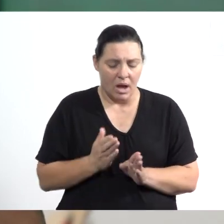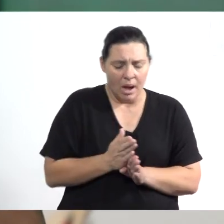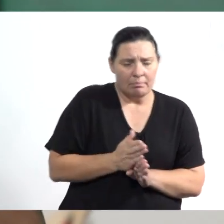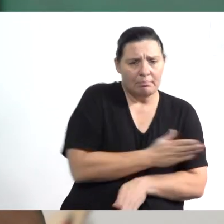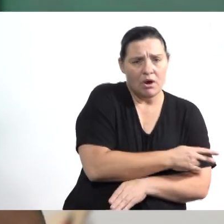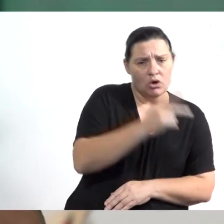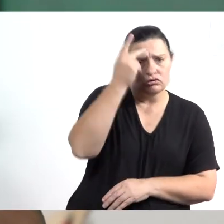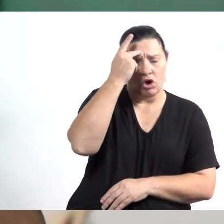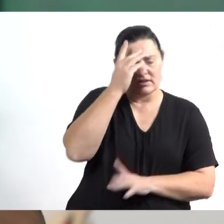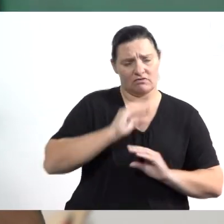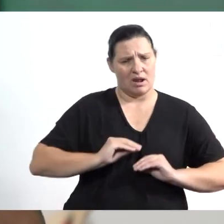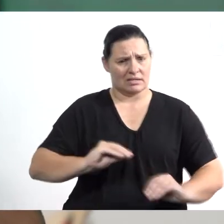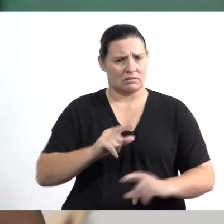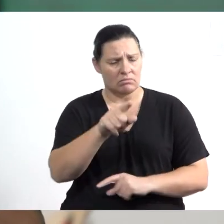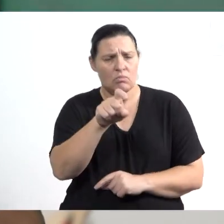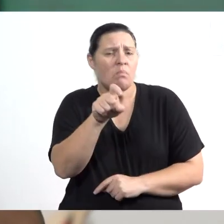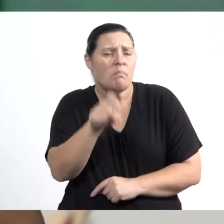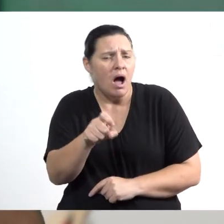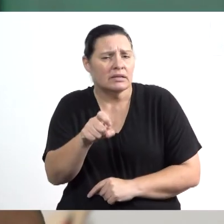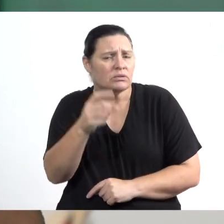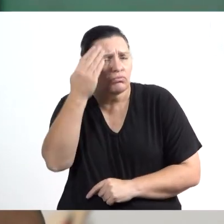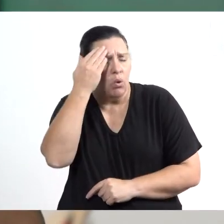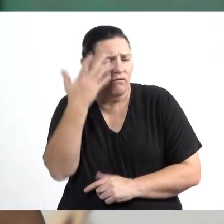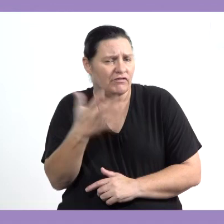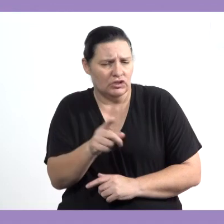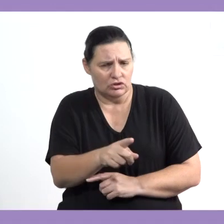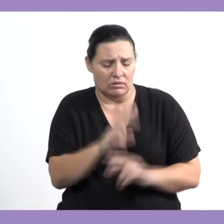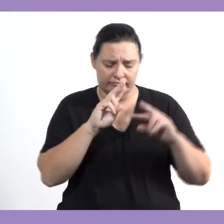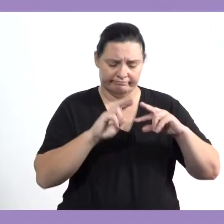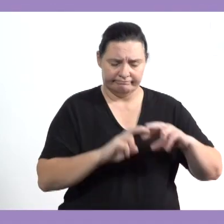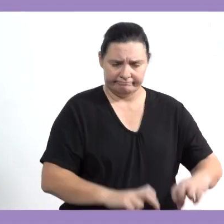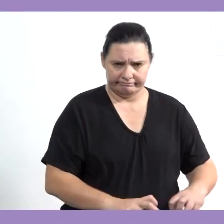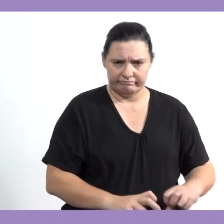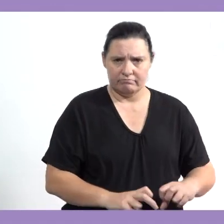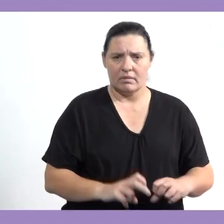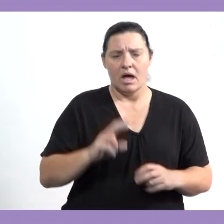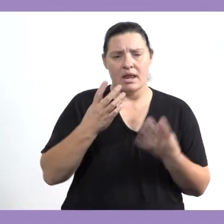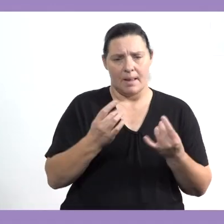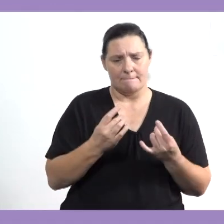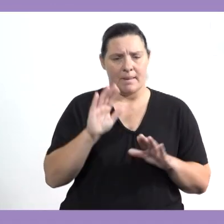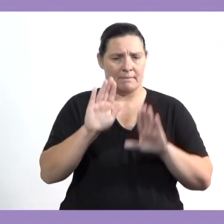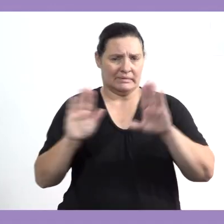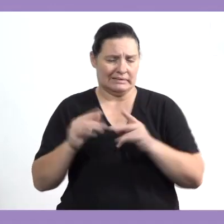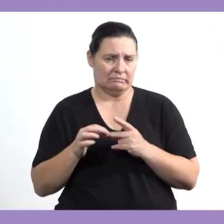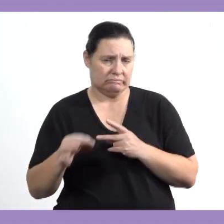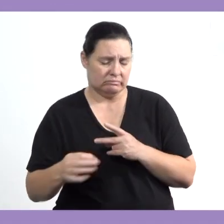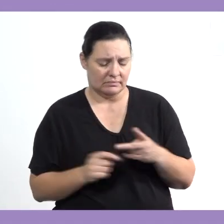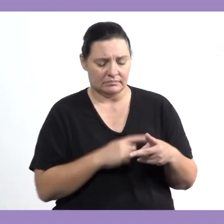For our pre-knowledge for this lesson, you should be able to investigate and extend numeric